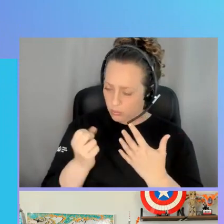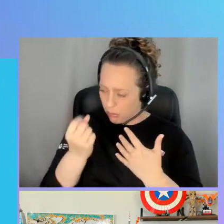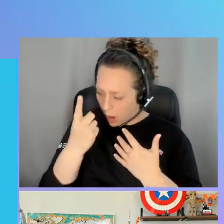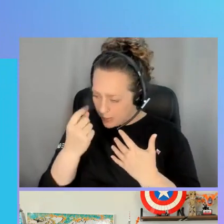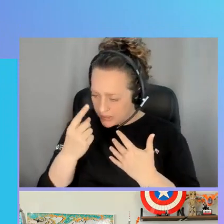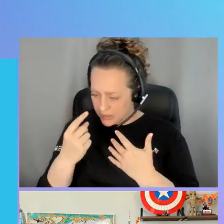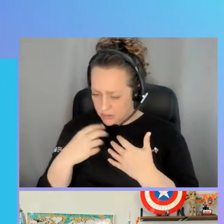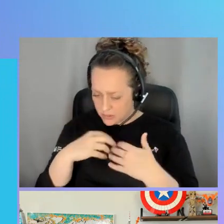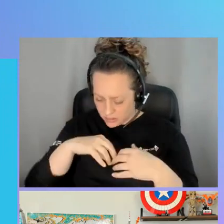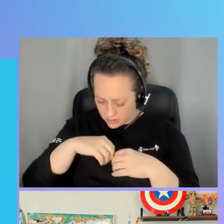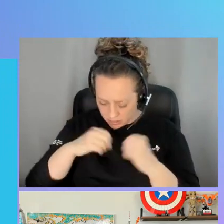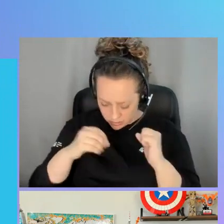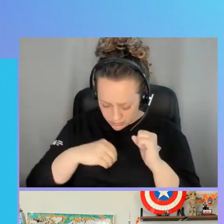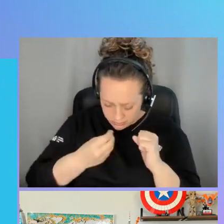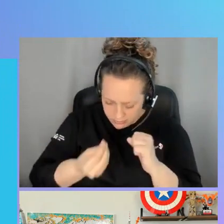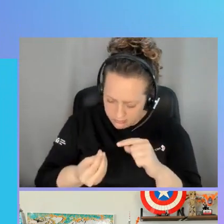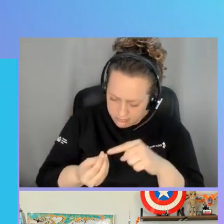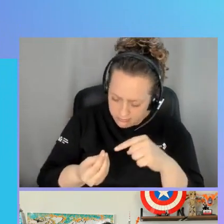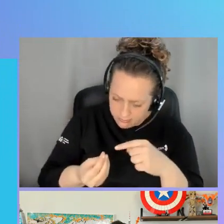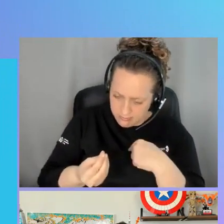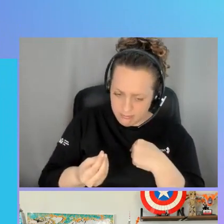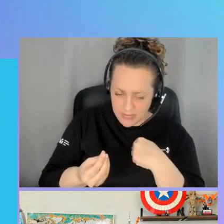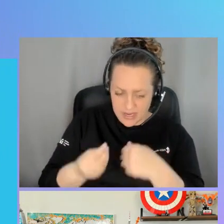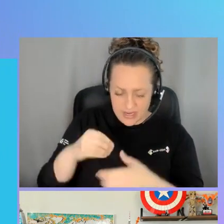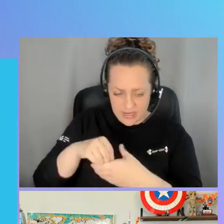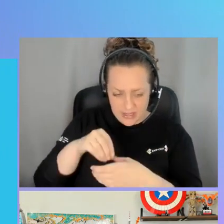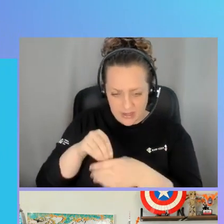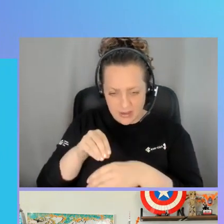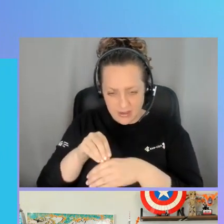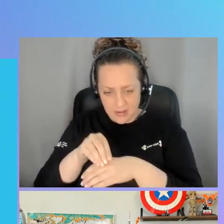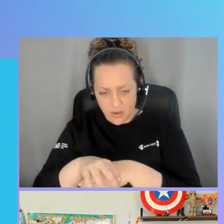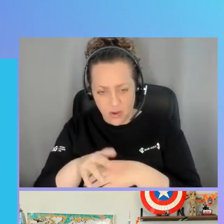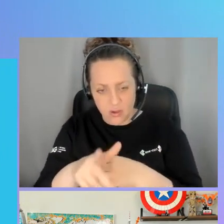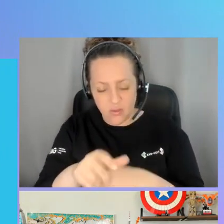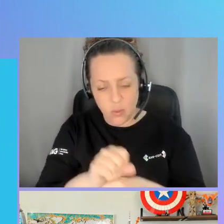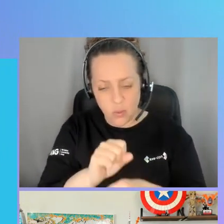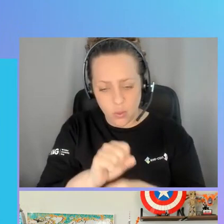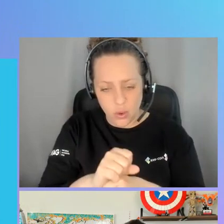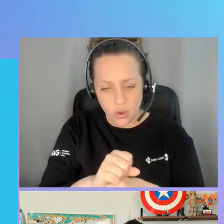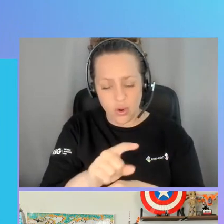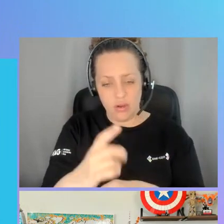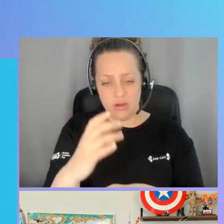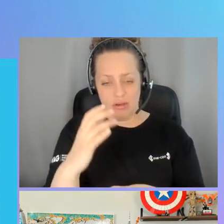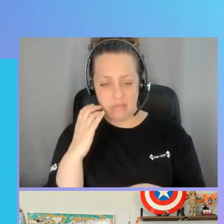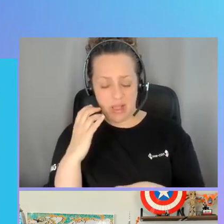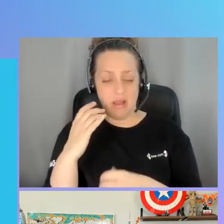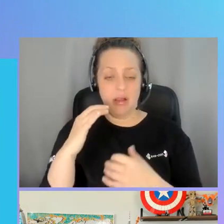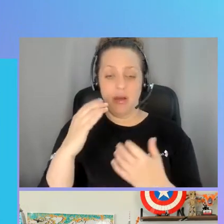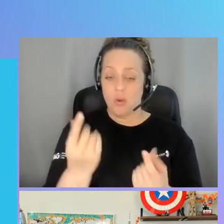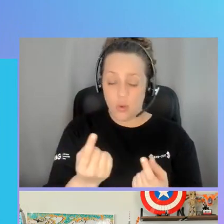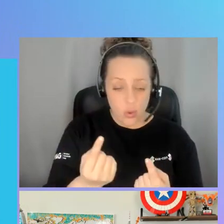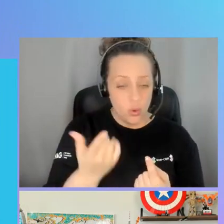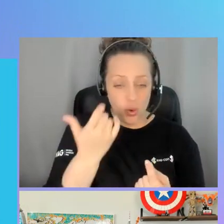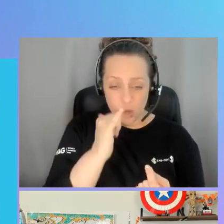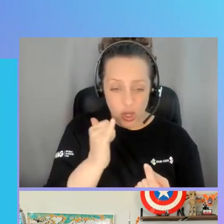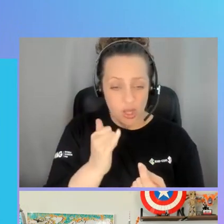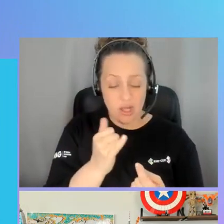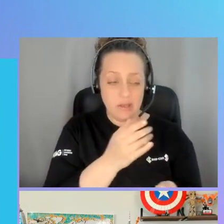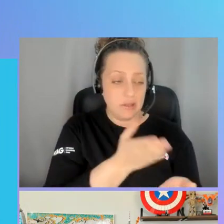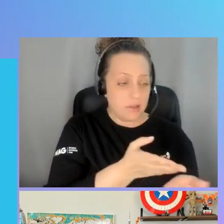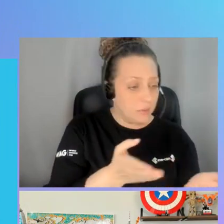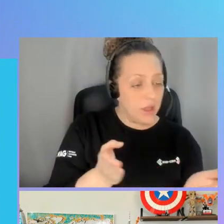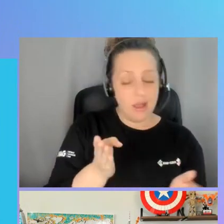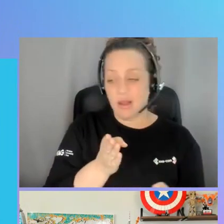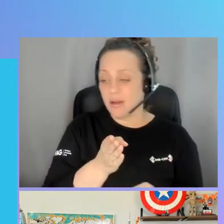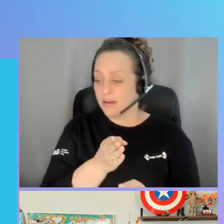Where do you sit in your organization? Are you in technology? Are you in supply chain, compliance, communications, somewhere else? Whatever it may be, I